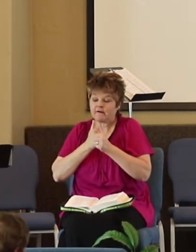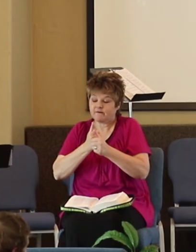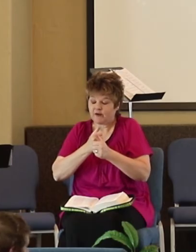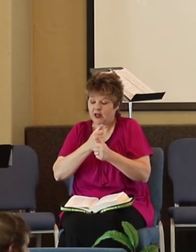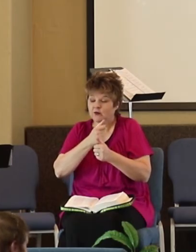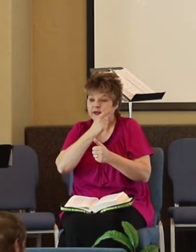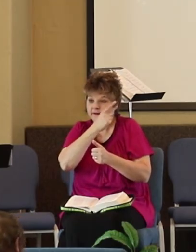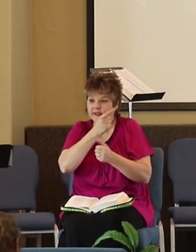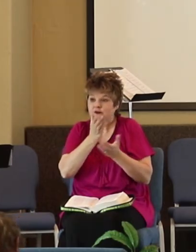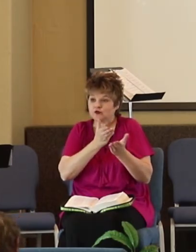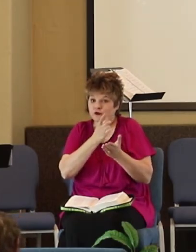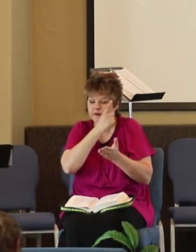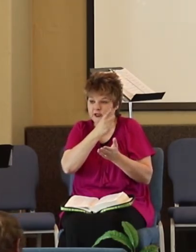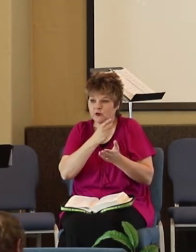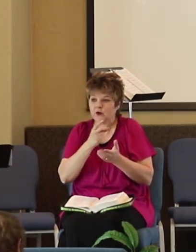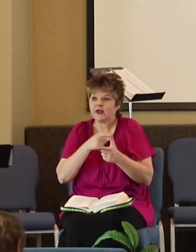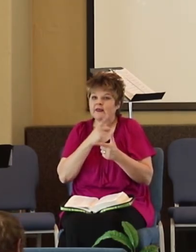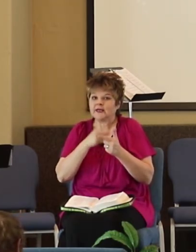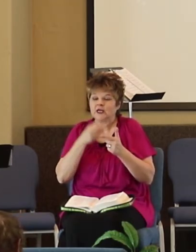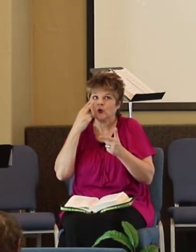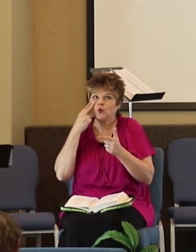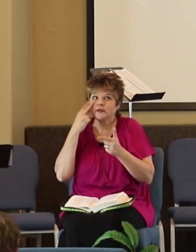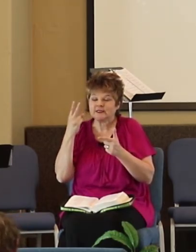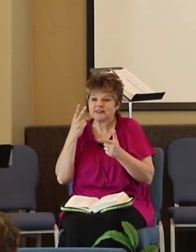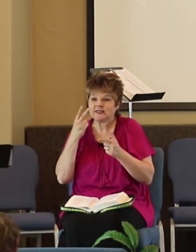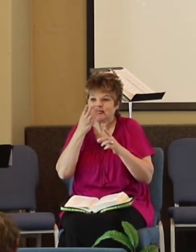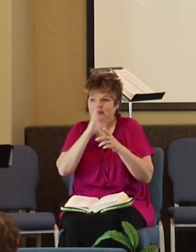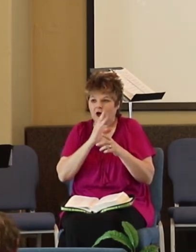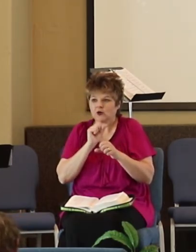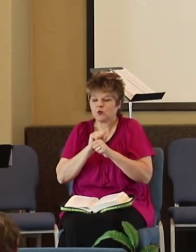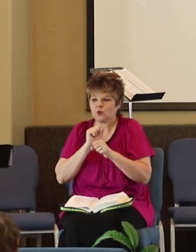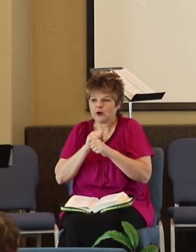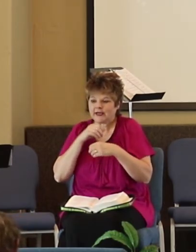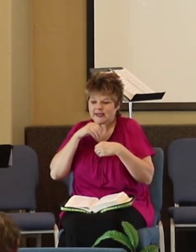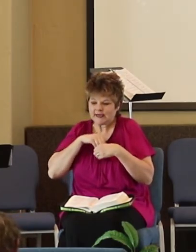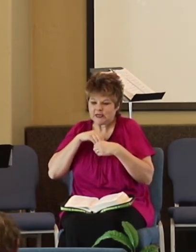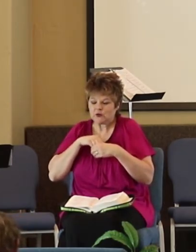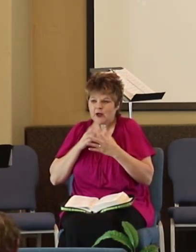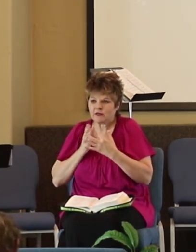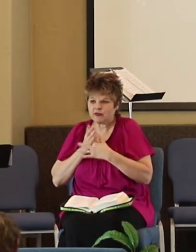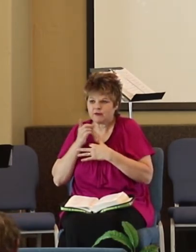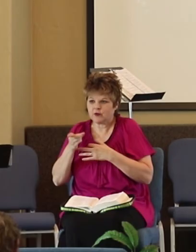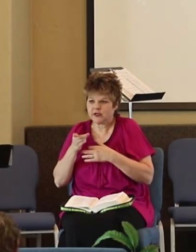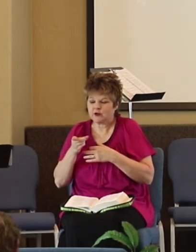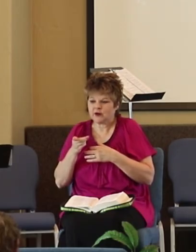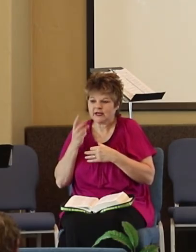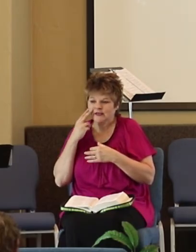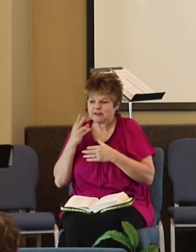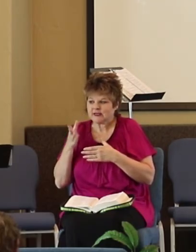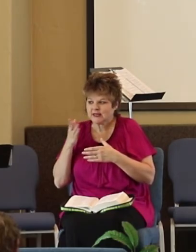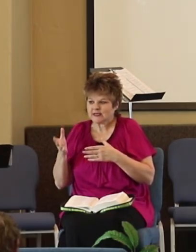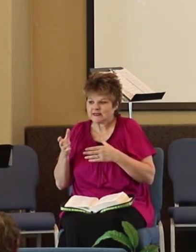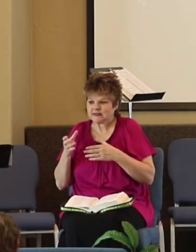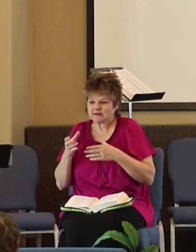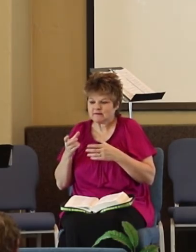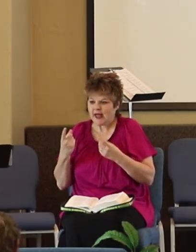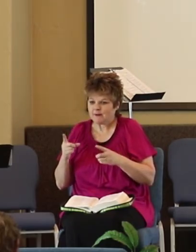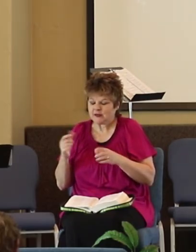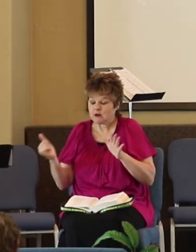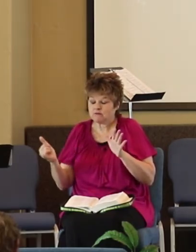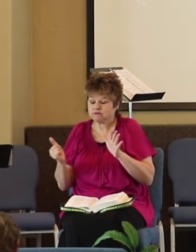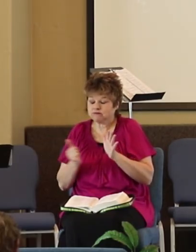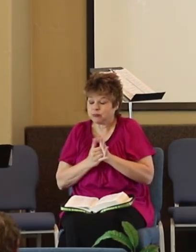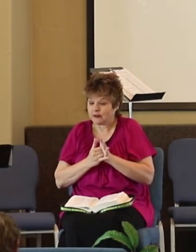if you're serving me, then you will see me work in you and through you and do things that are impossible for anyone to